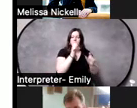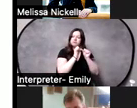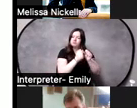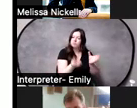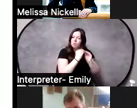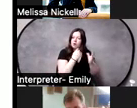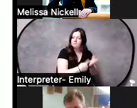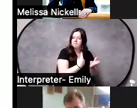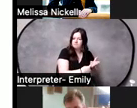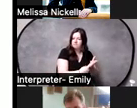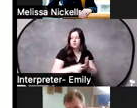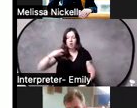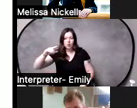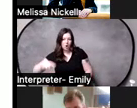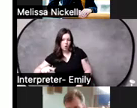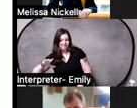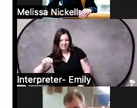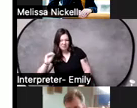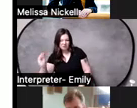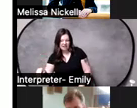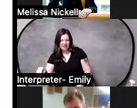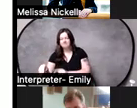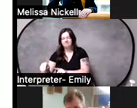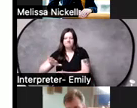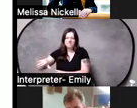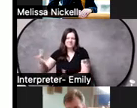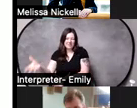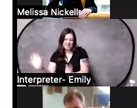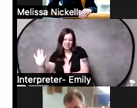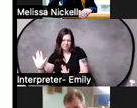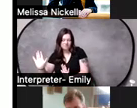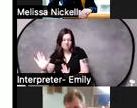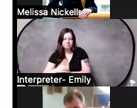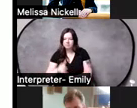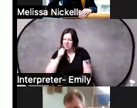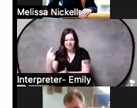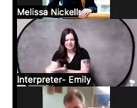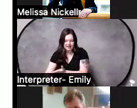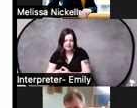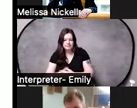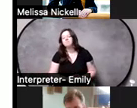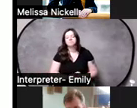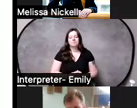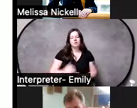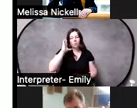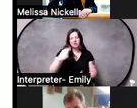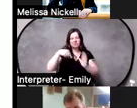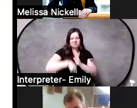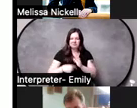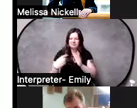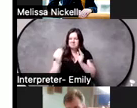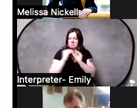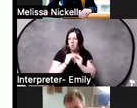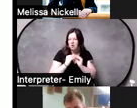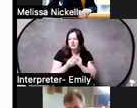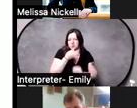discussed. Okay, and we'll go into what happens with that in a little bit more detail in a couple of minutes. So that's